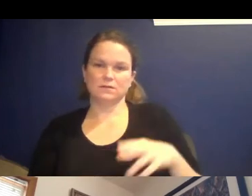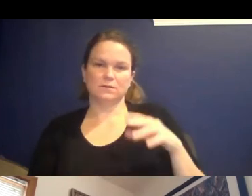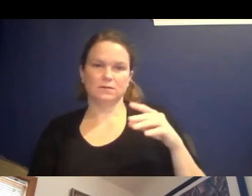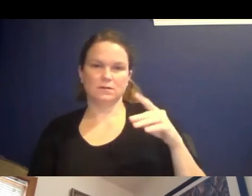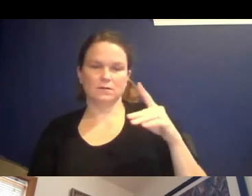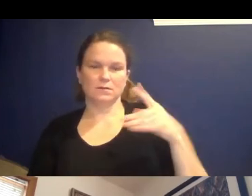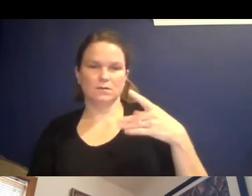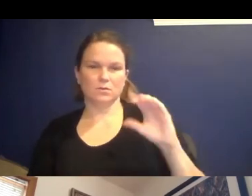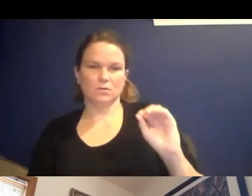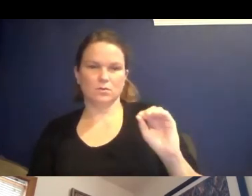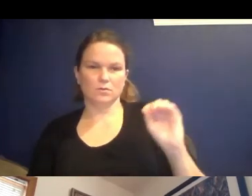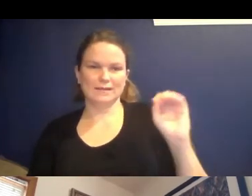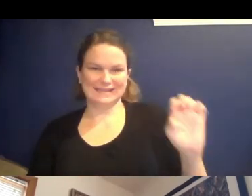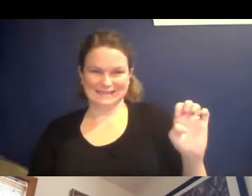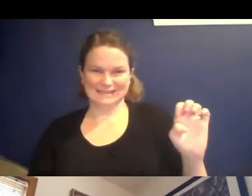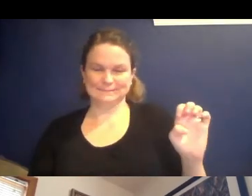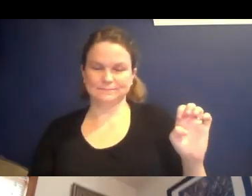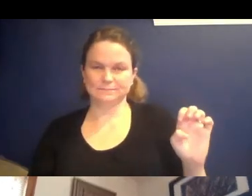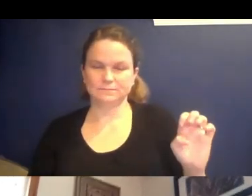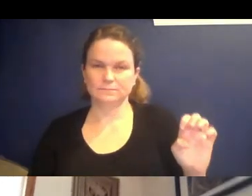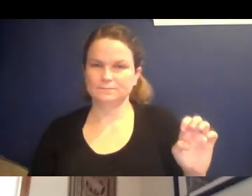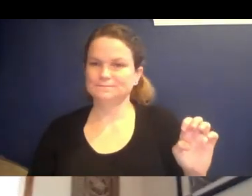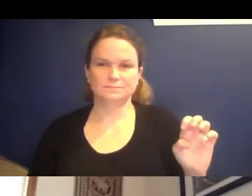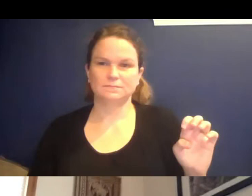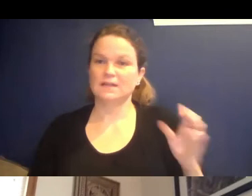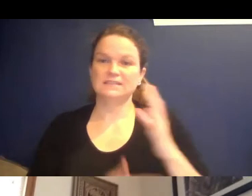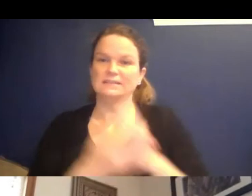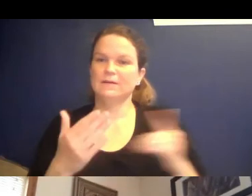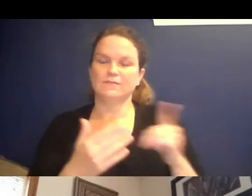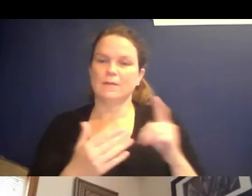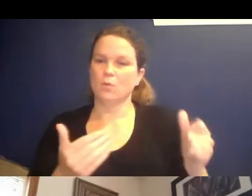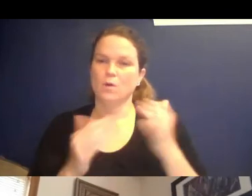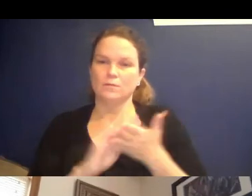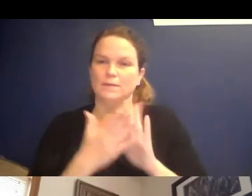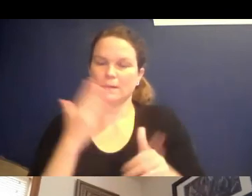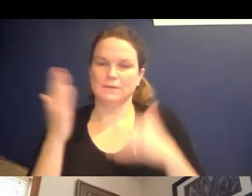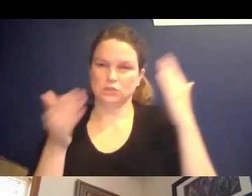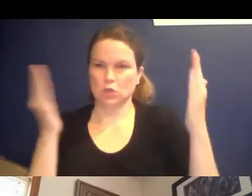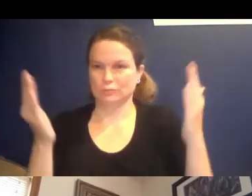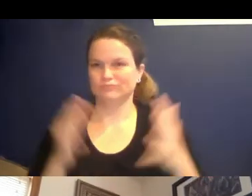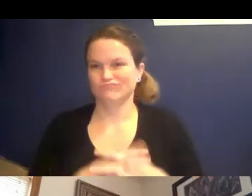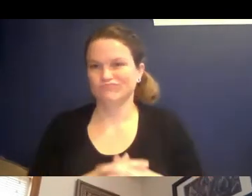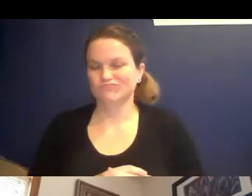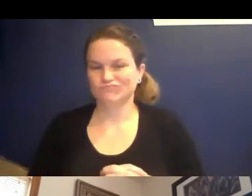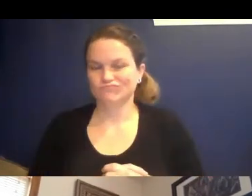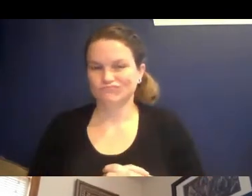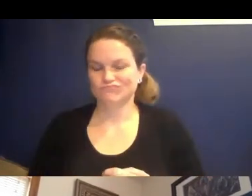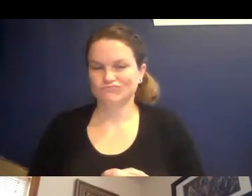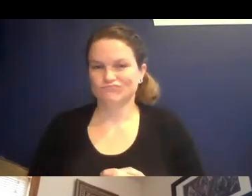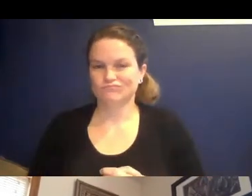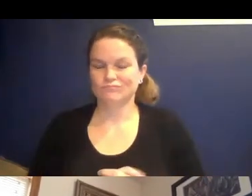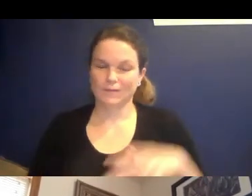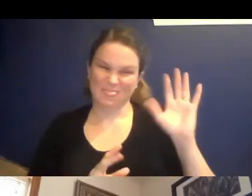electroscira, shortened to OE, then some of them won't make it to adulthood. And the